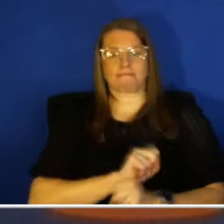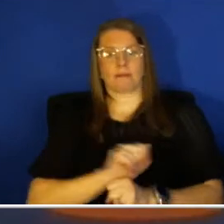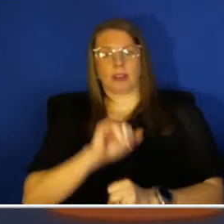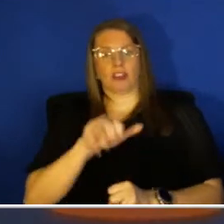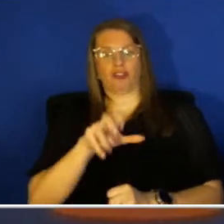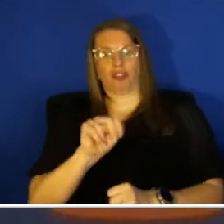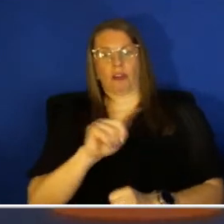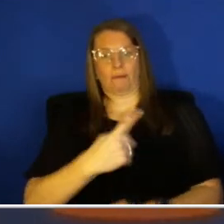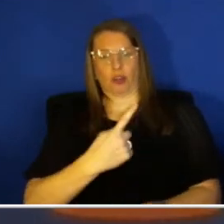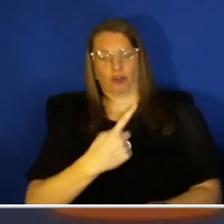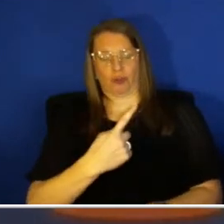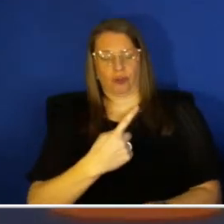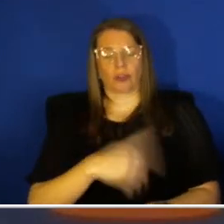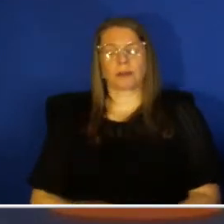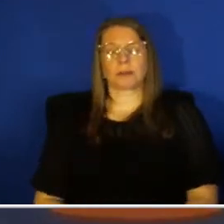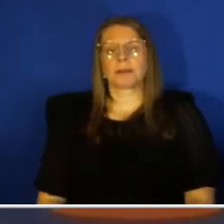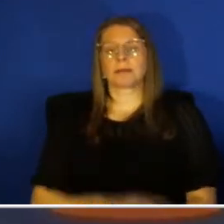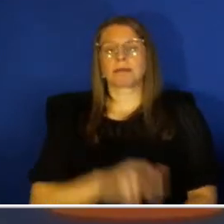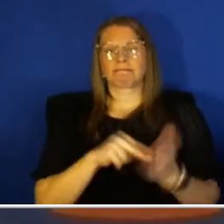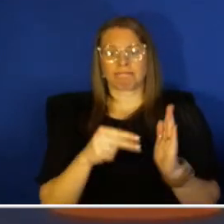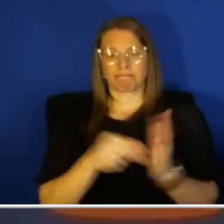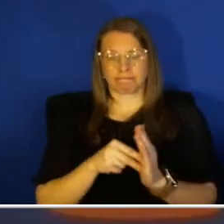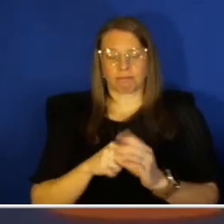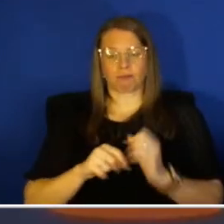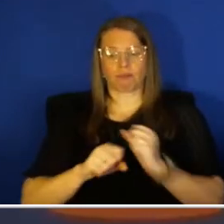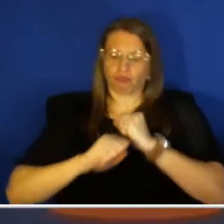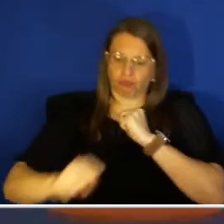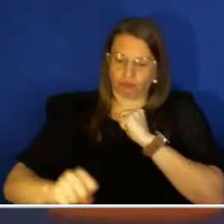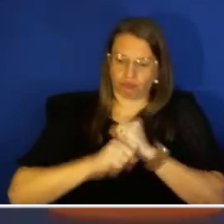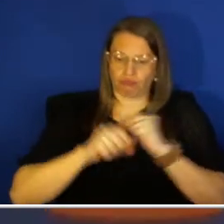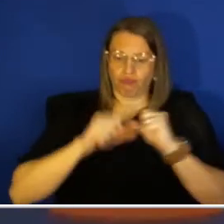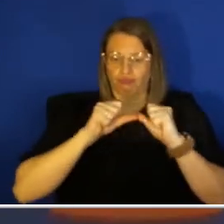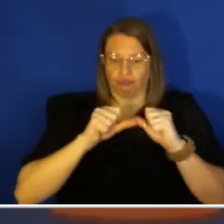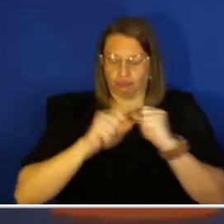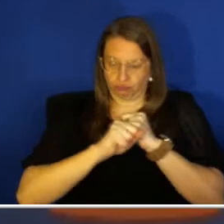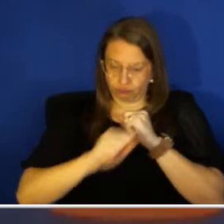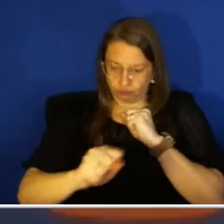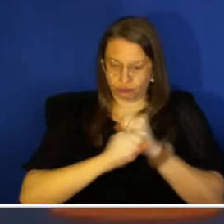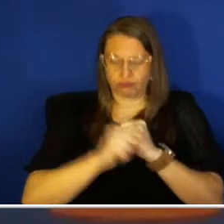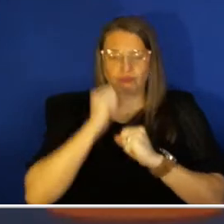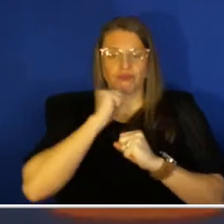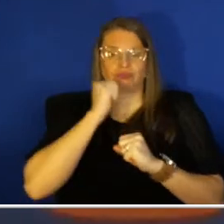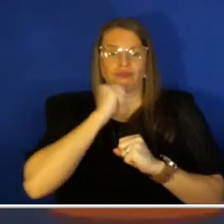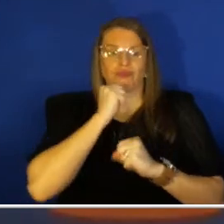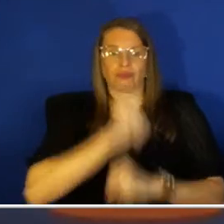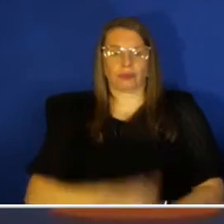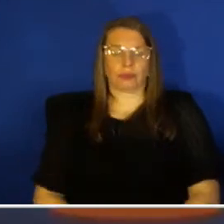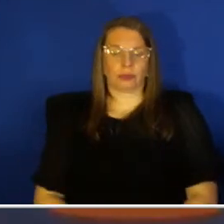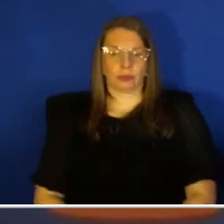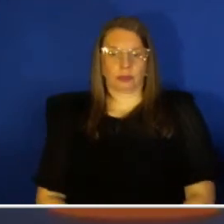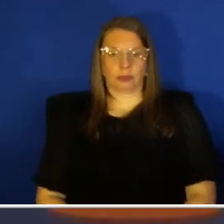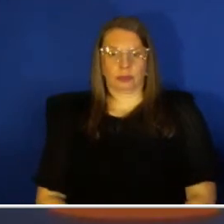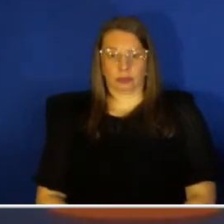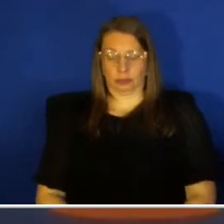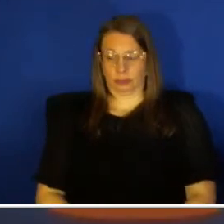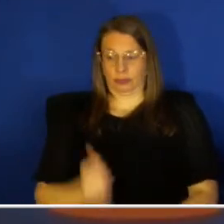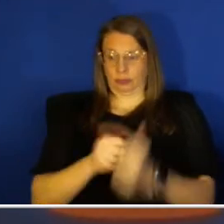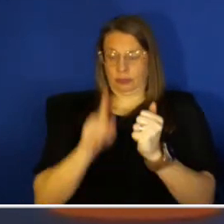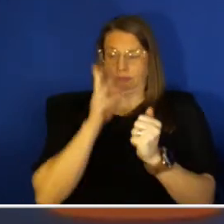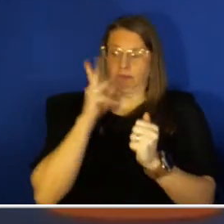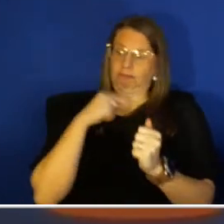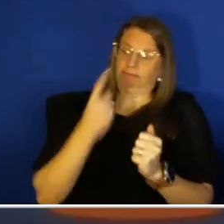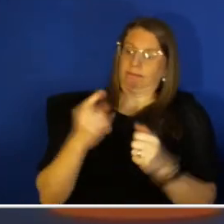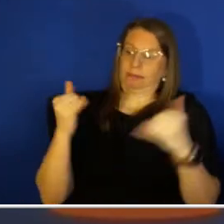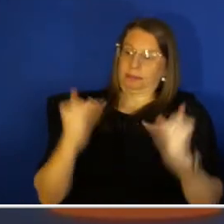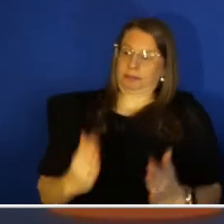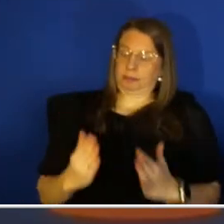1st, meaning you're doing your stretching consistently. Everyone will tell these players to get strong, but hardly